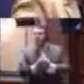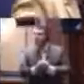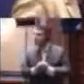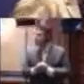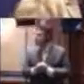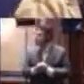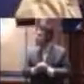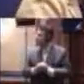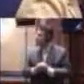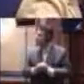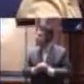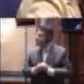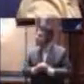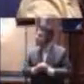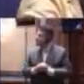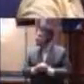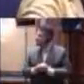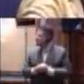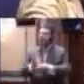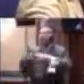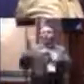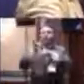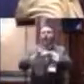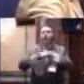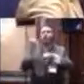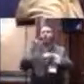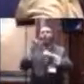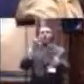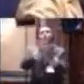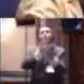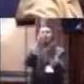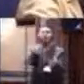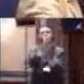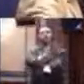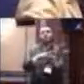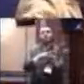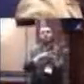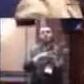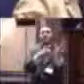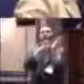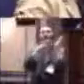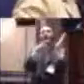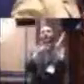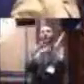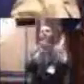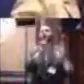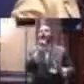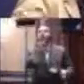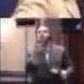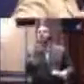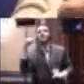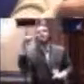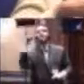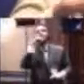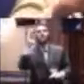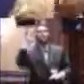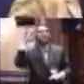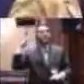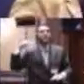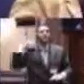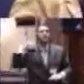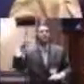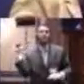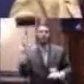Women's Charter was a process that involved women across party, ideological,